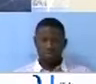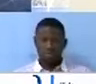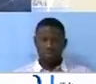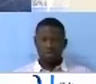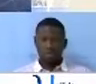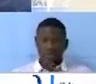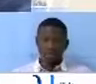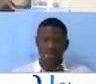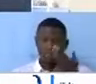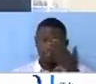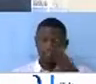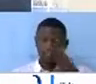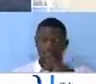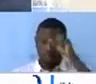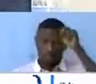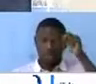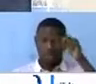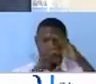House?